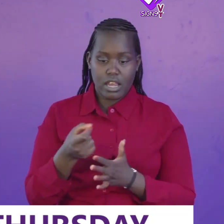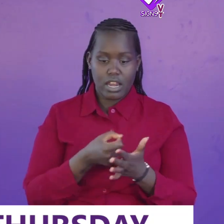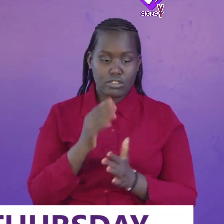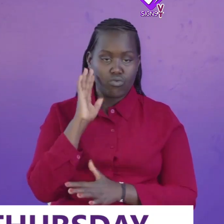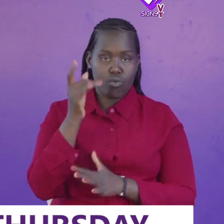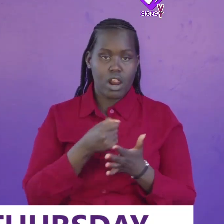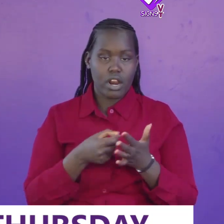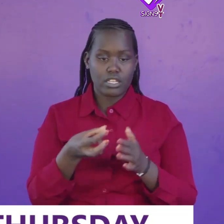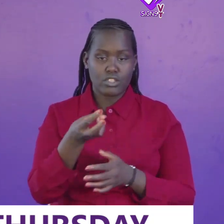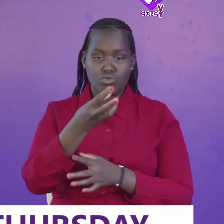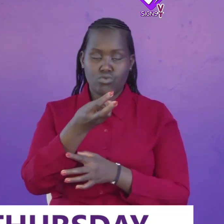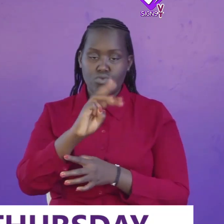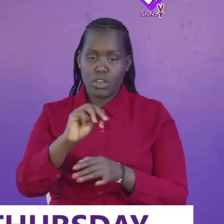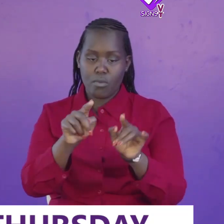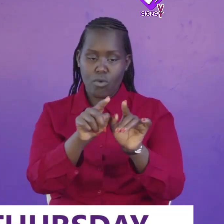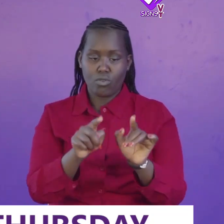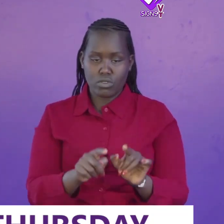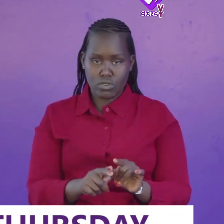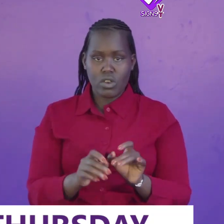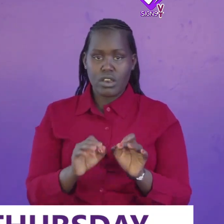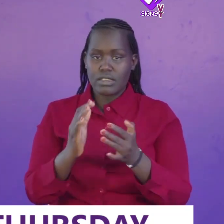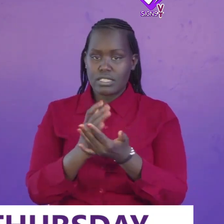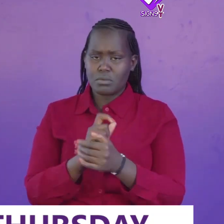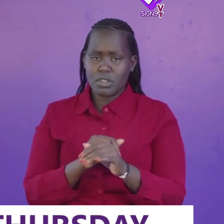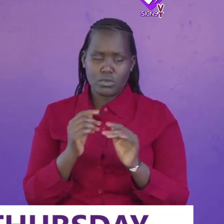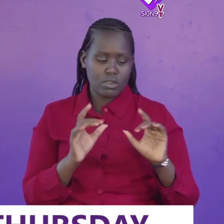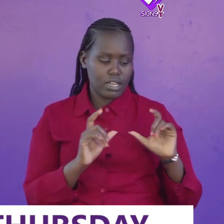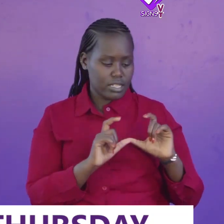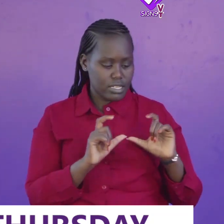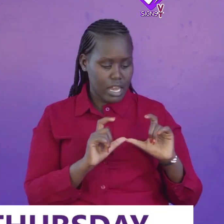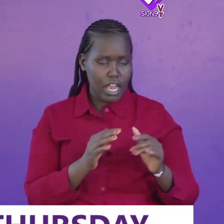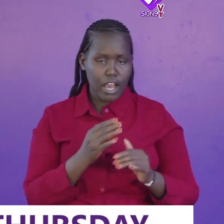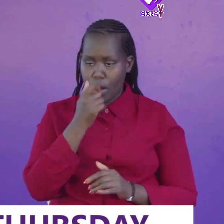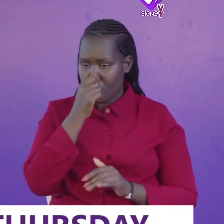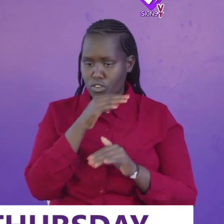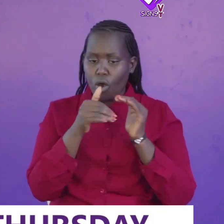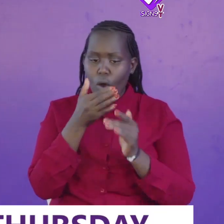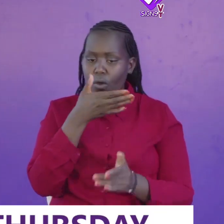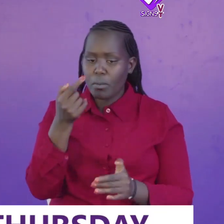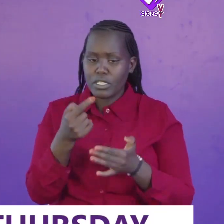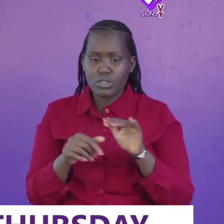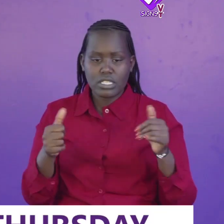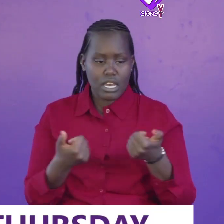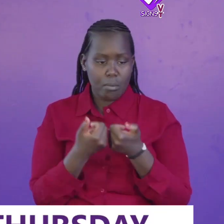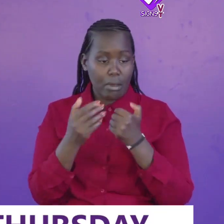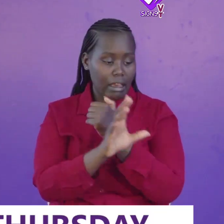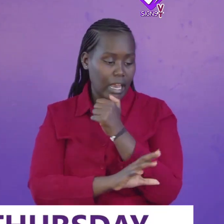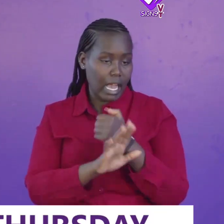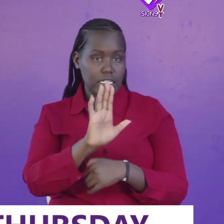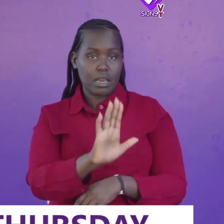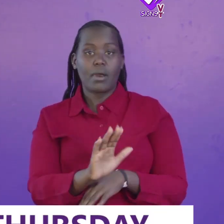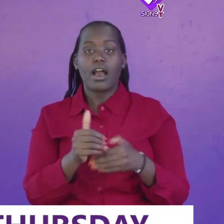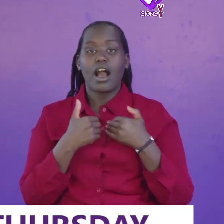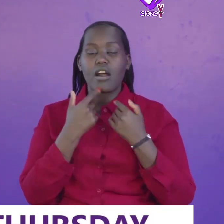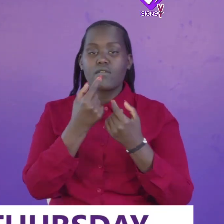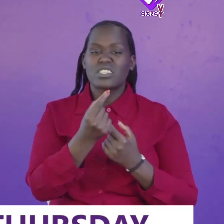as well. So ulikuwa unapata times wamekutumia kadi like wishing you all the best, telling you what's going on in their country. They'd have